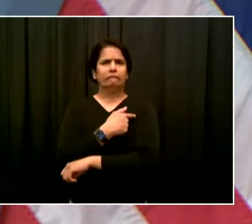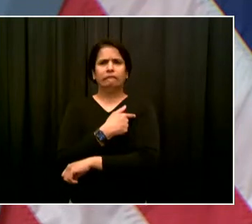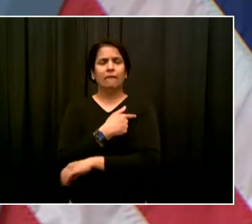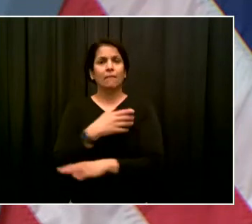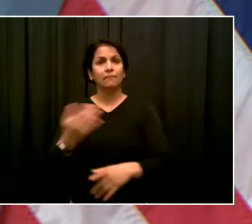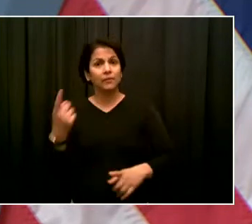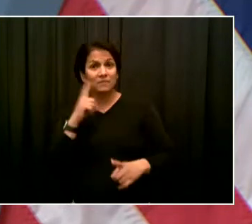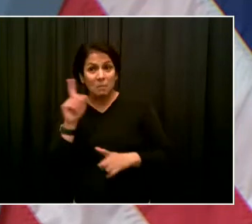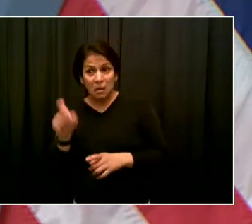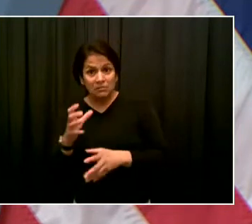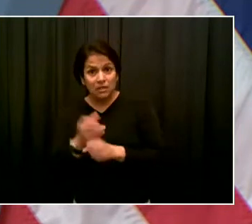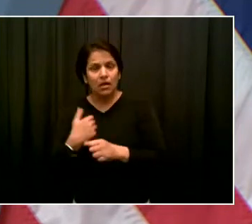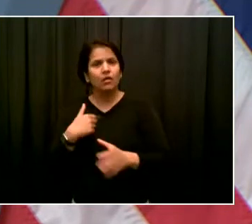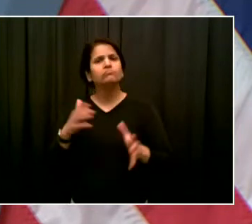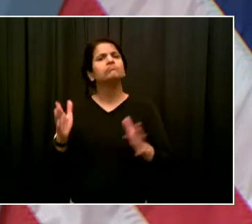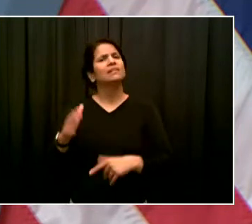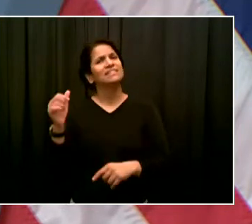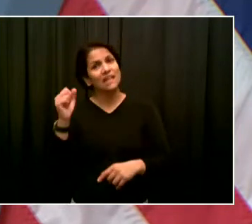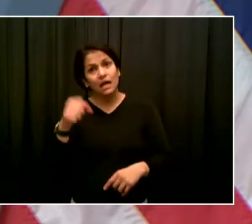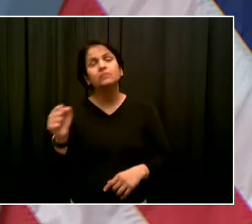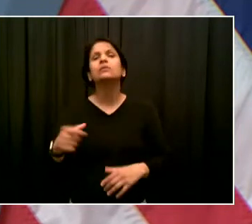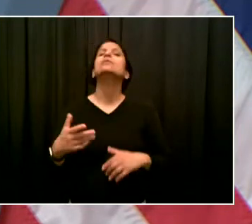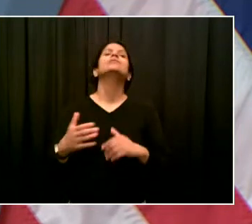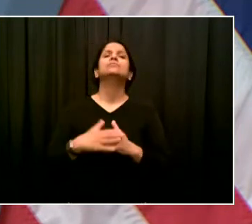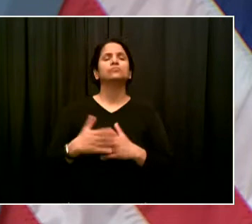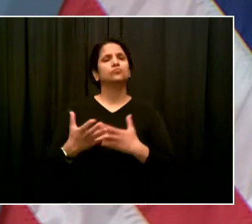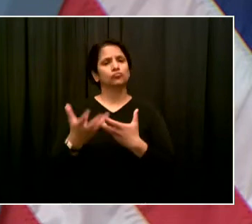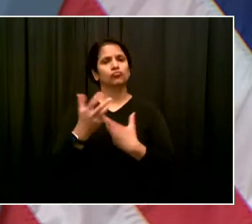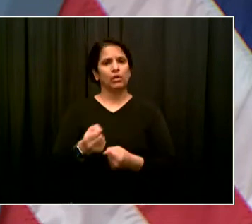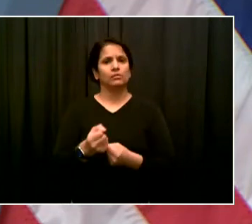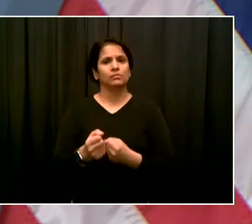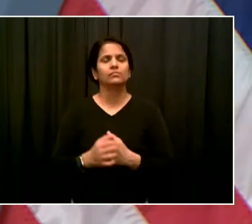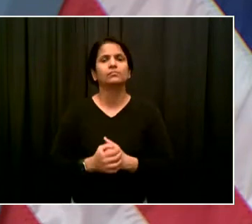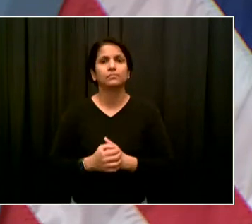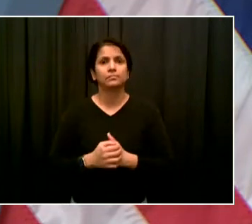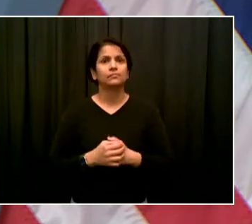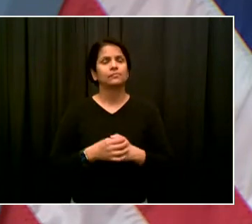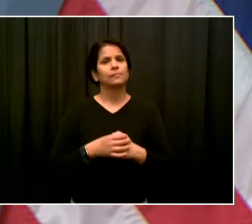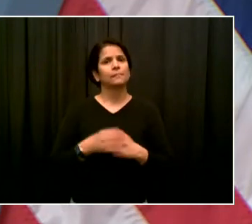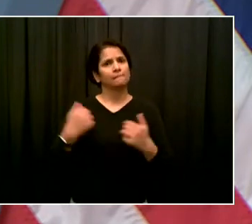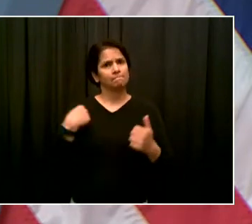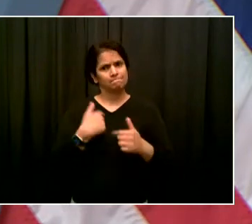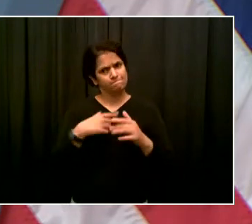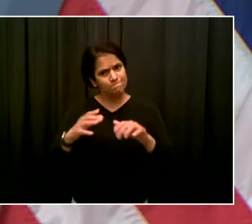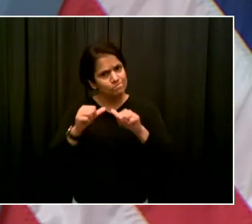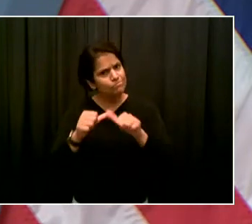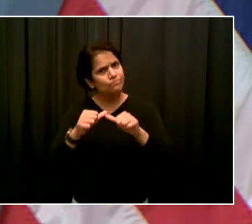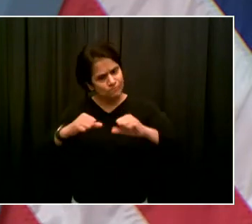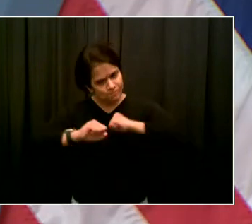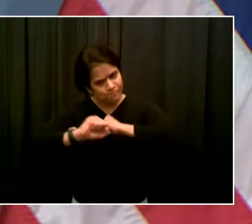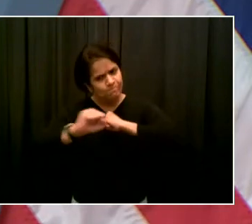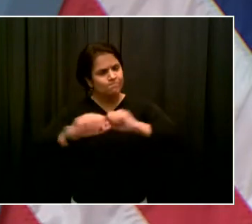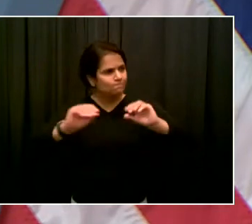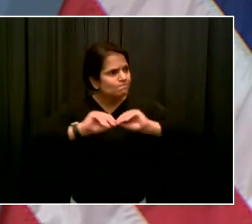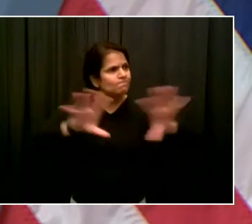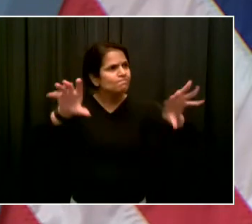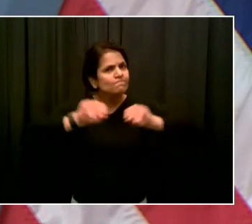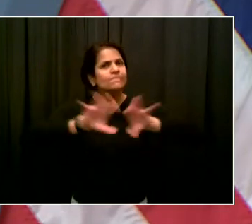additional outreach, including webinars, advertising, and partnerships with professional associations.